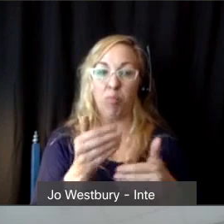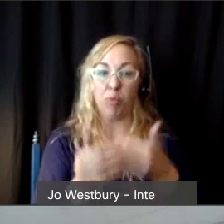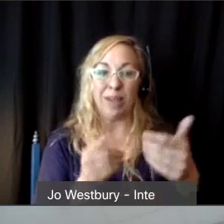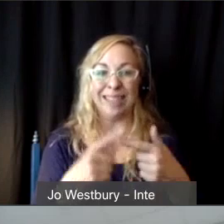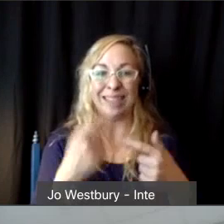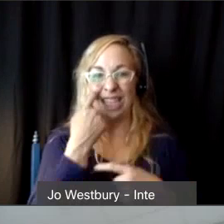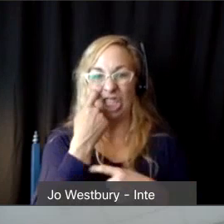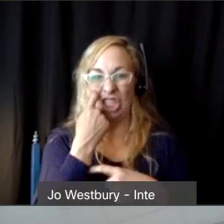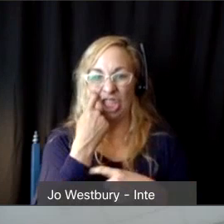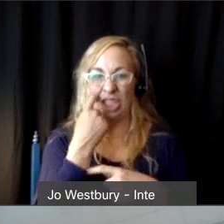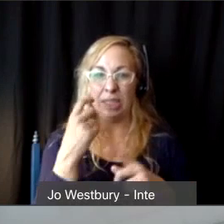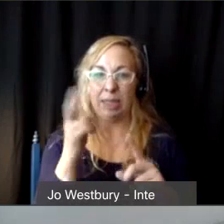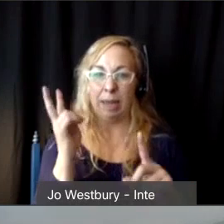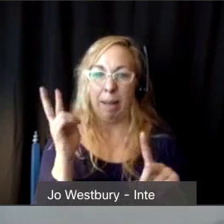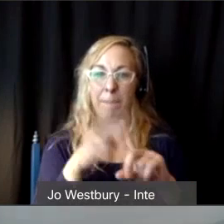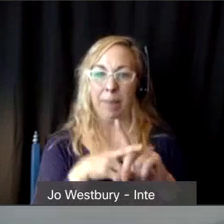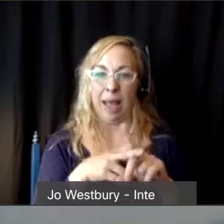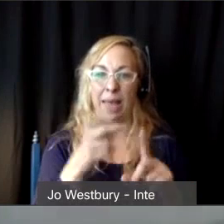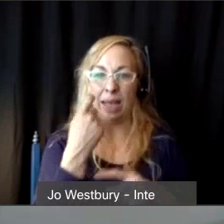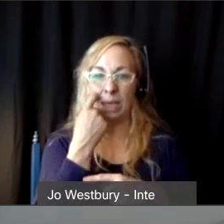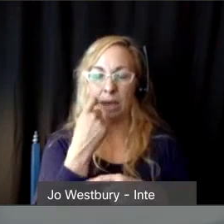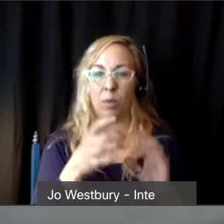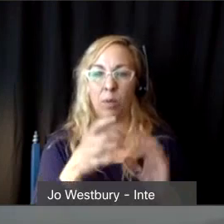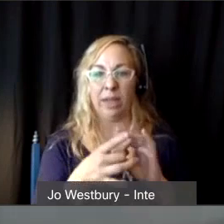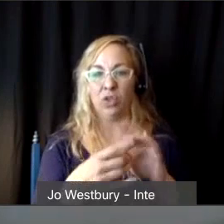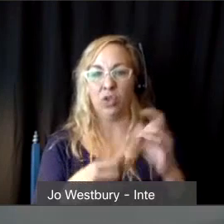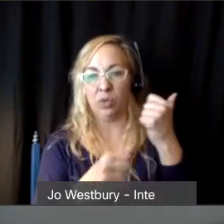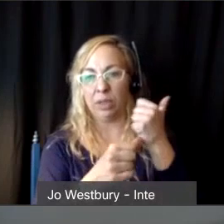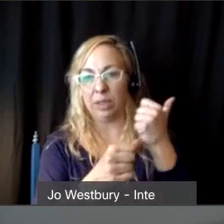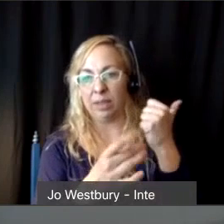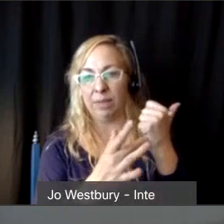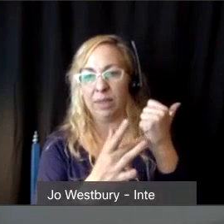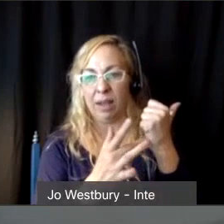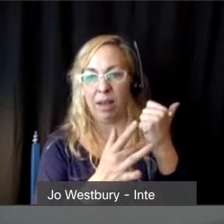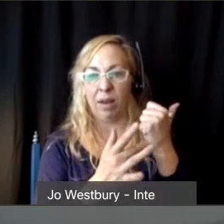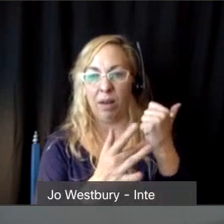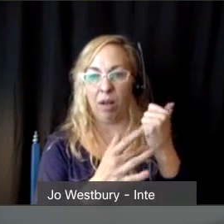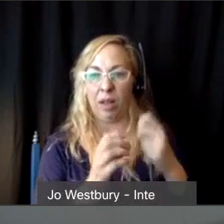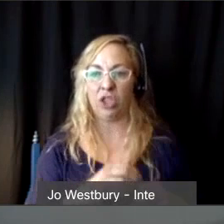So just to give everyone an update and notice about an additional assistive tech provider.